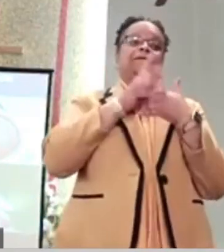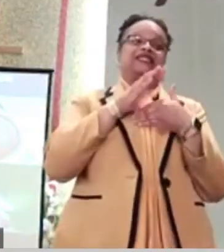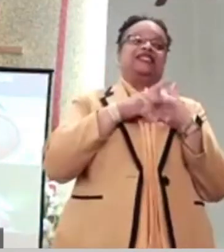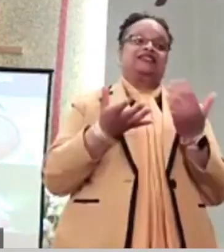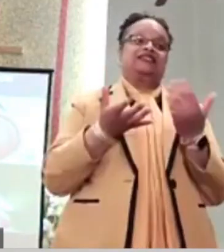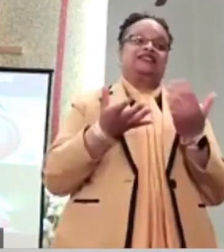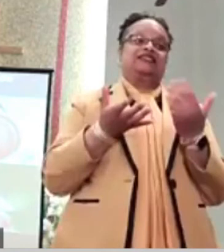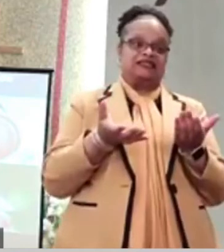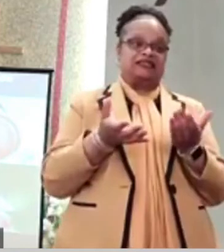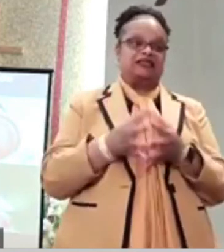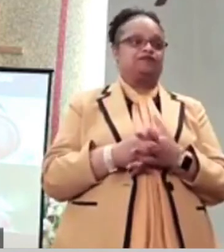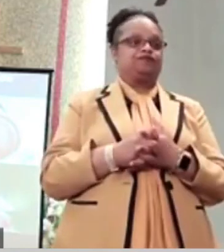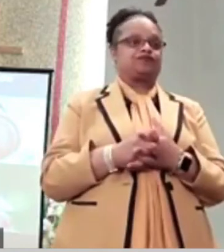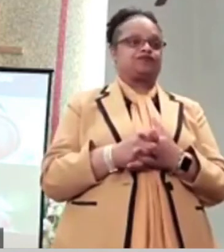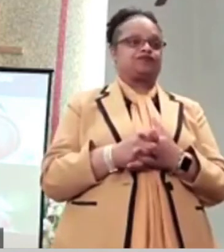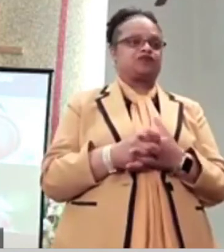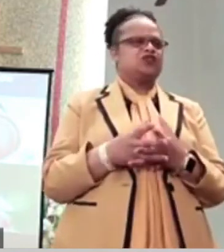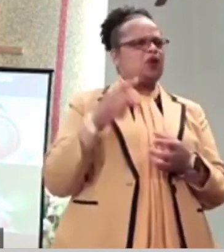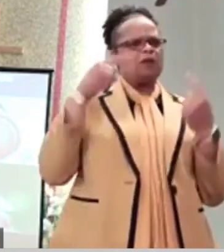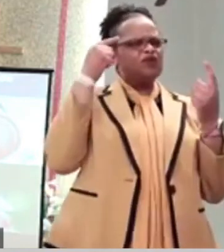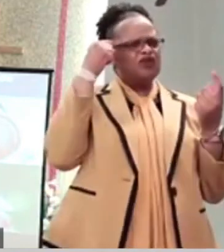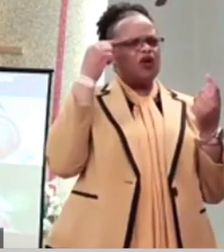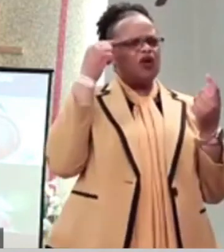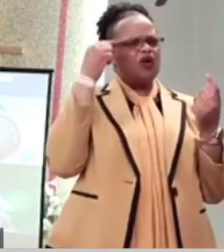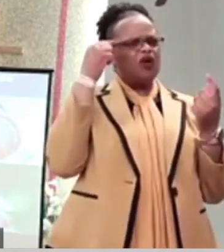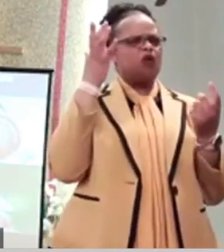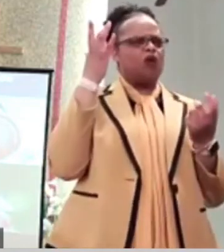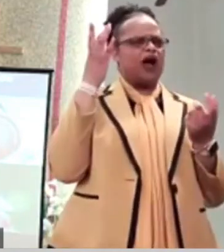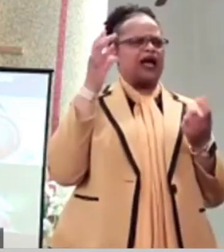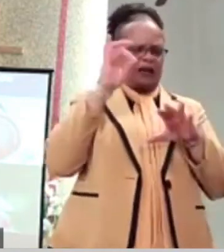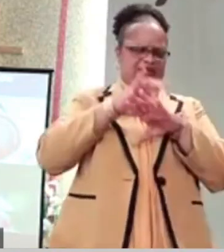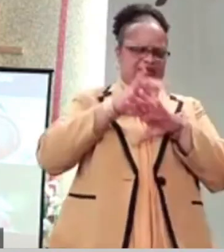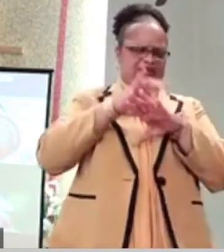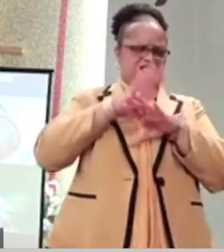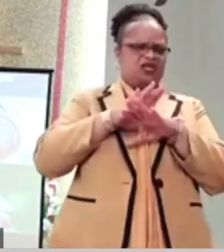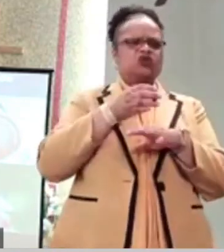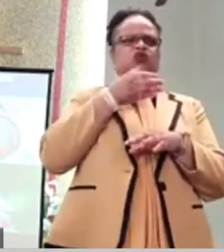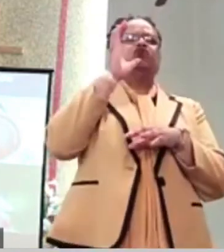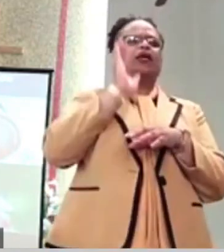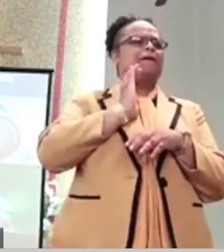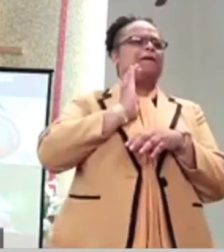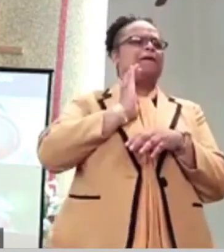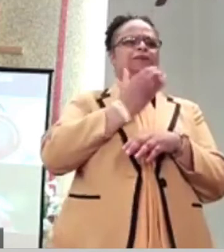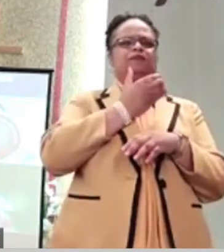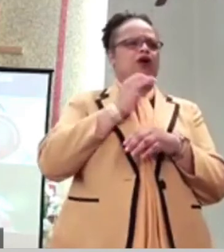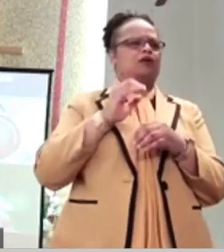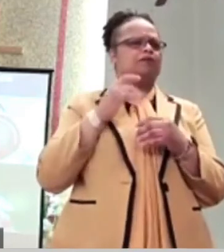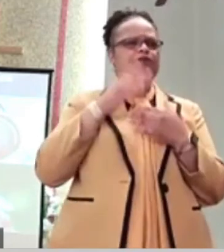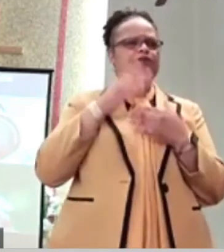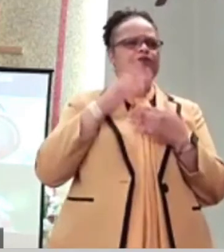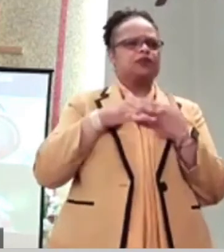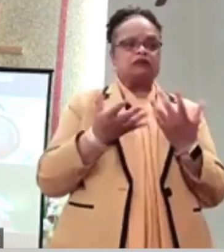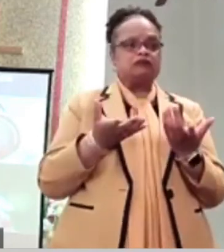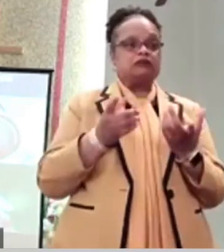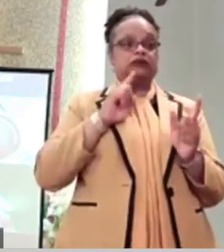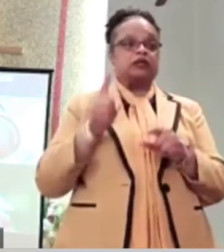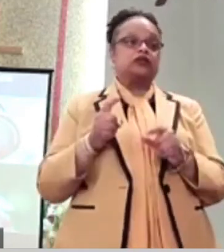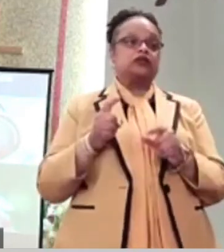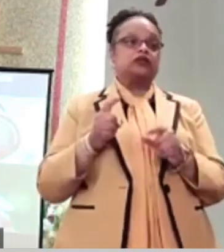our blood. So you might be wondering, why do mosquitoes drink our blood? The answer is